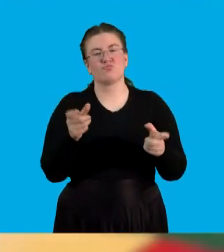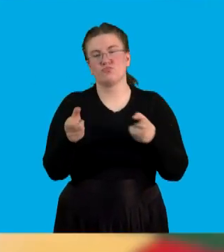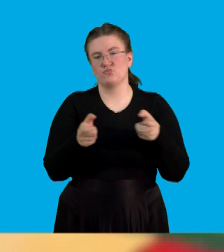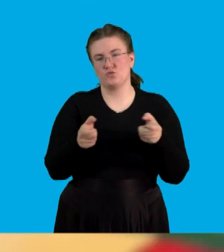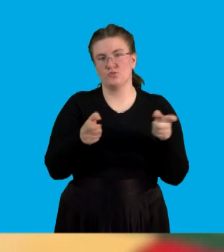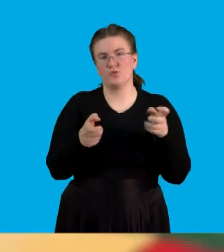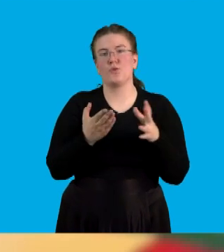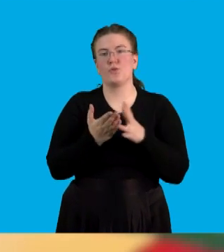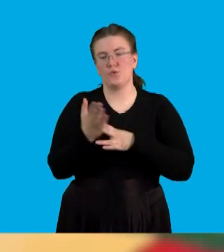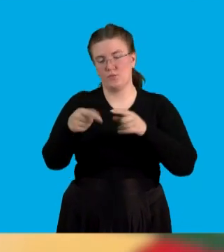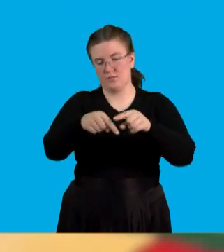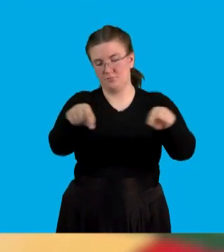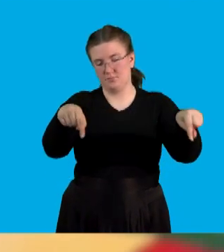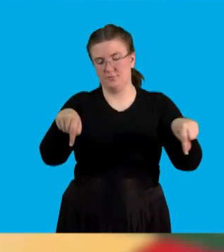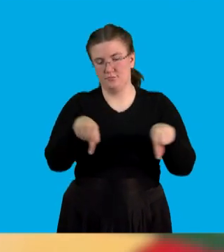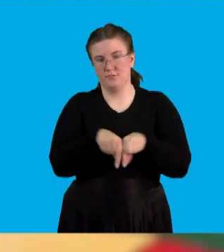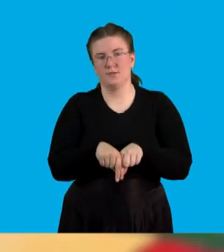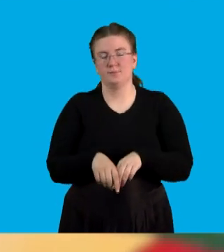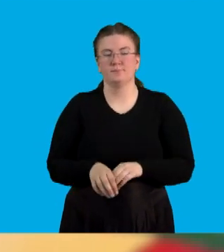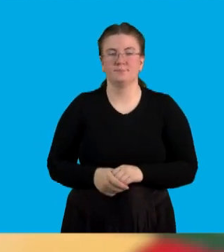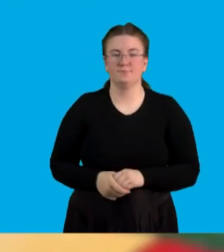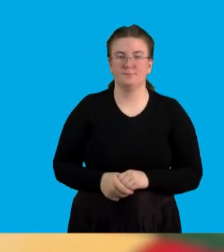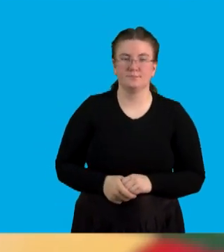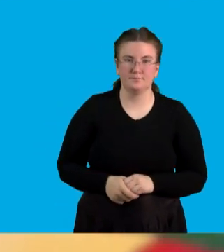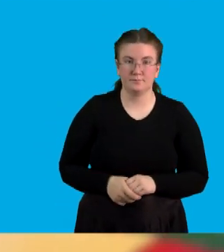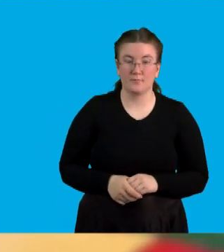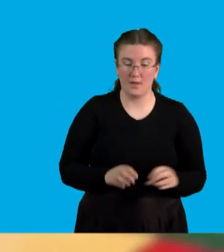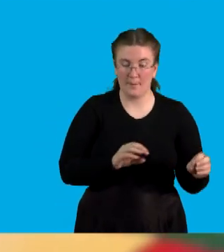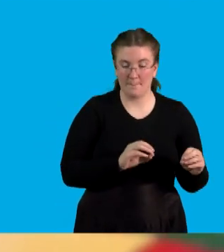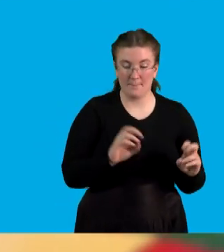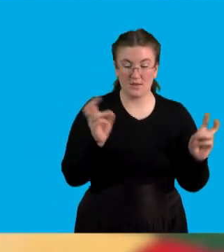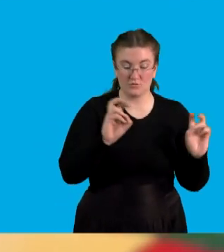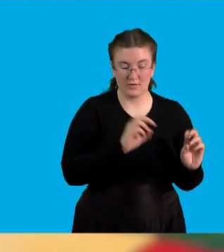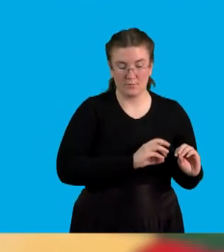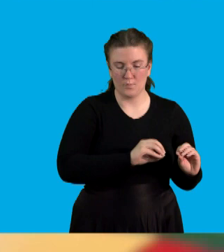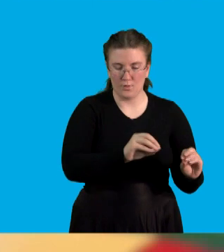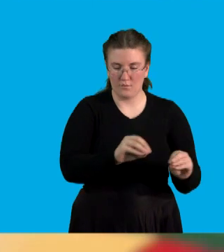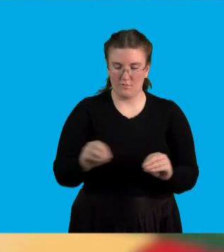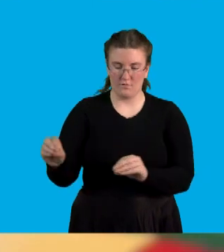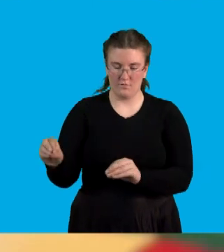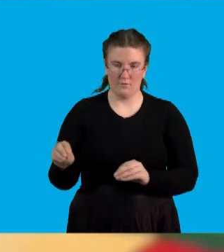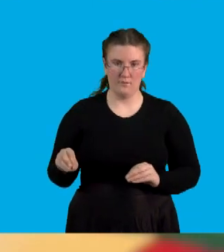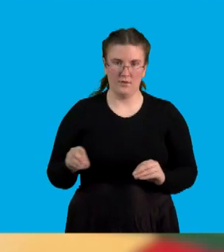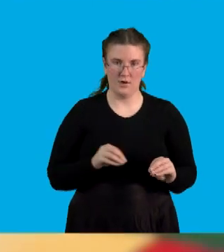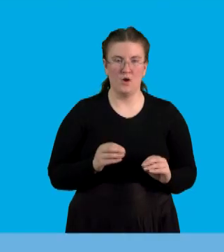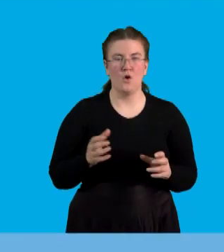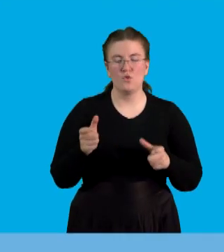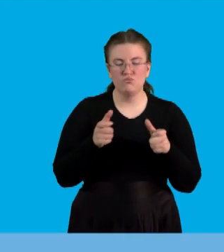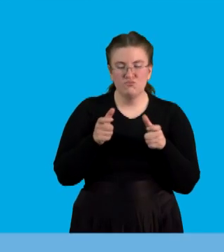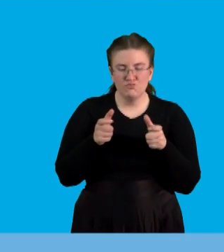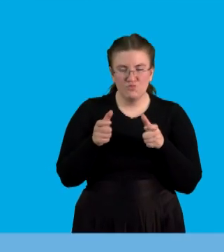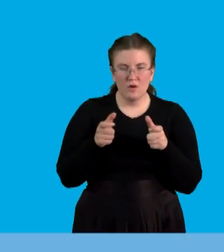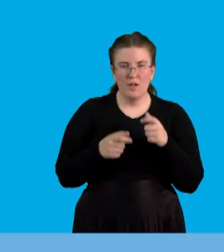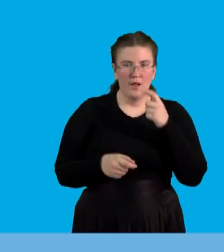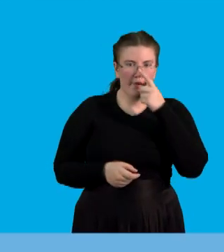current through the electrical circuit, or in an electrical circuit. It controls the movement of this electrical current in